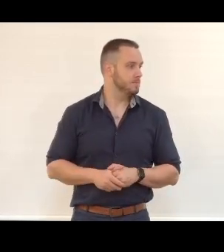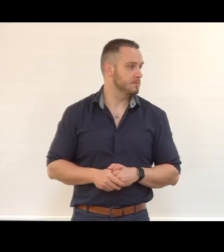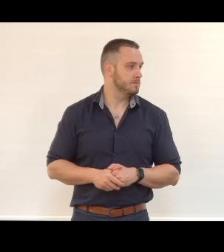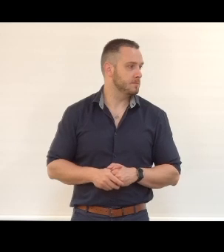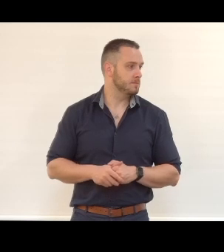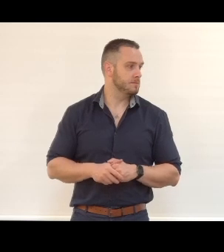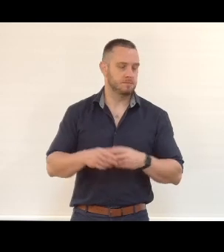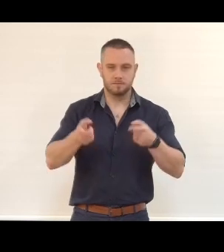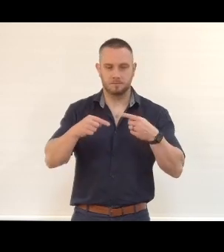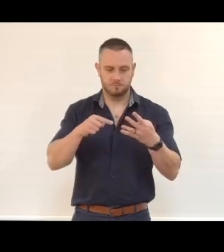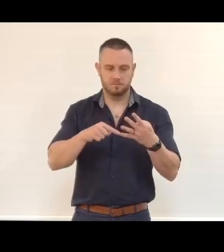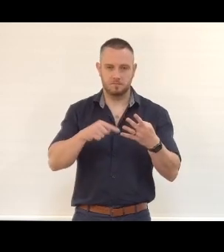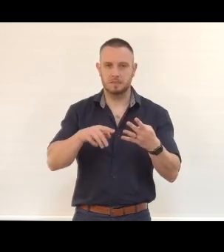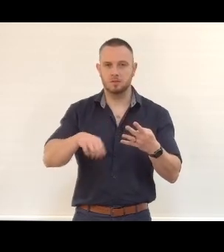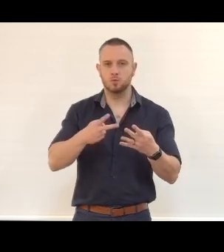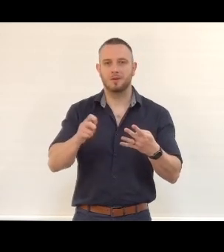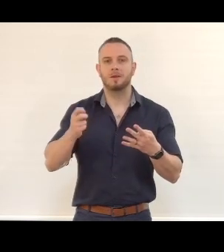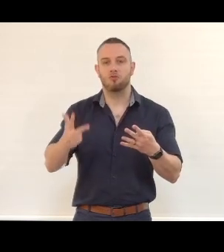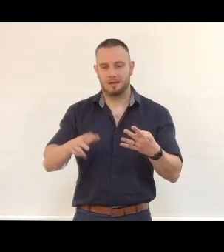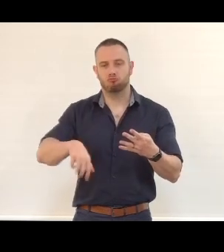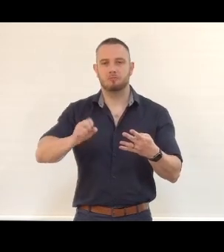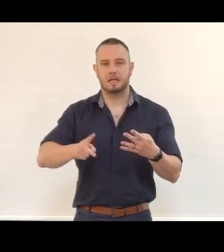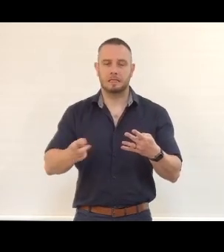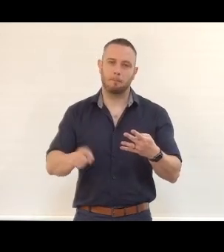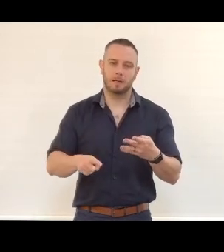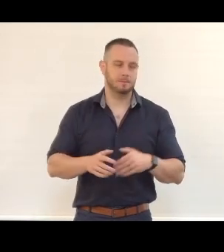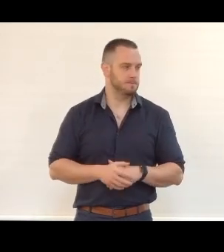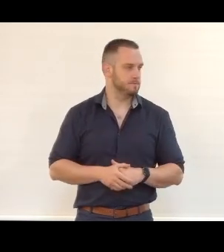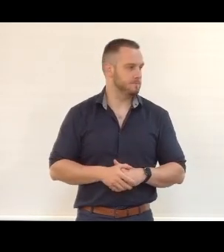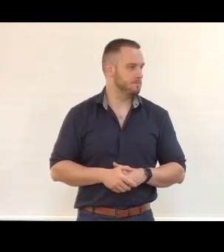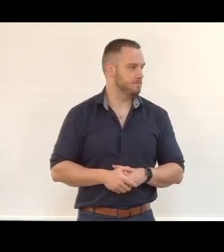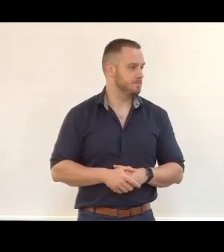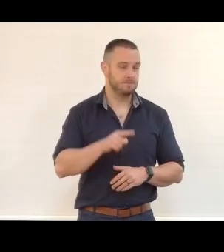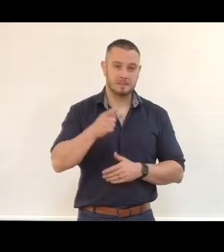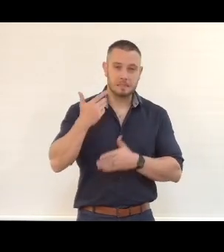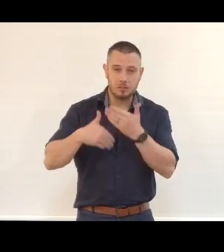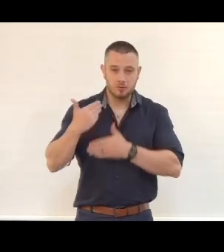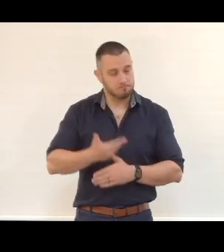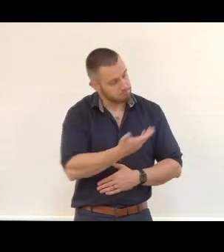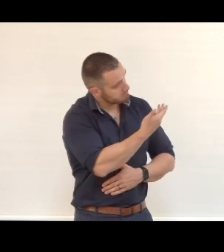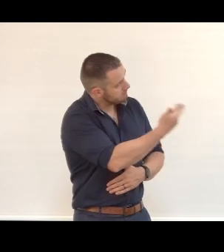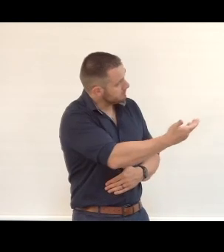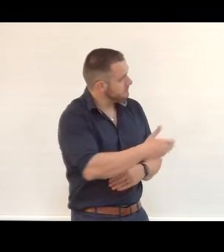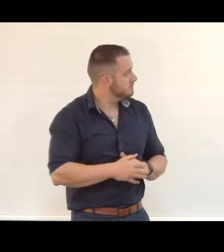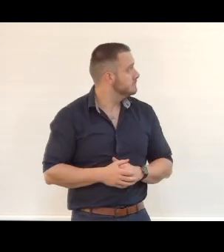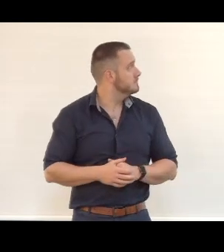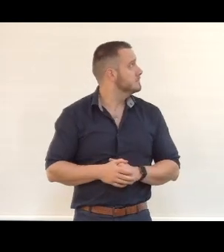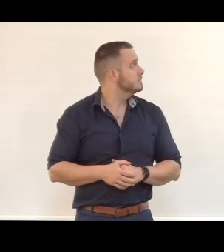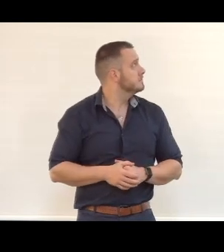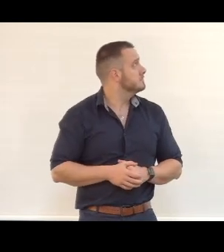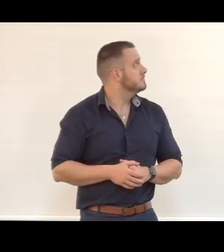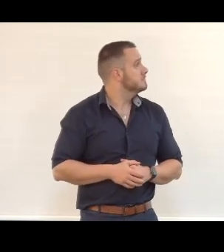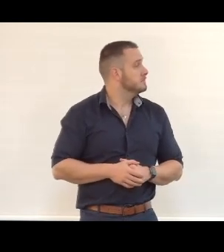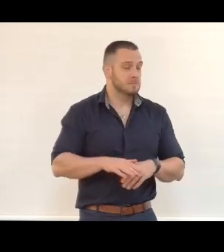2023 we restarted the EMIS missions. So this is just the history in a bit more detail. So in the beginning, the